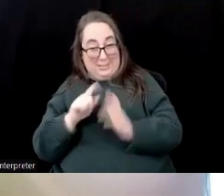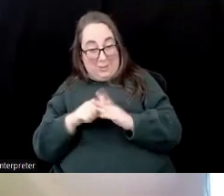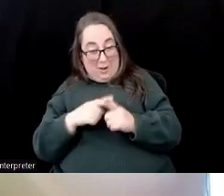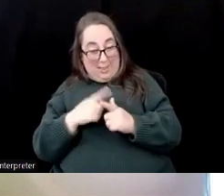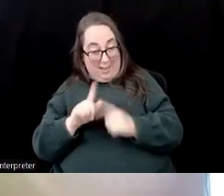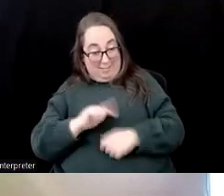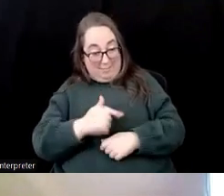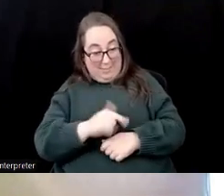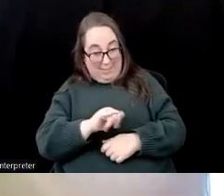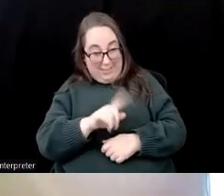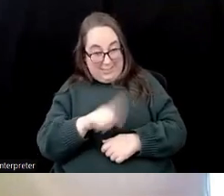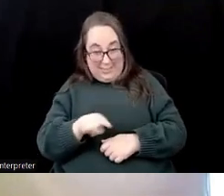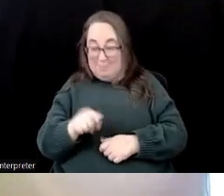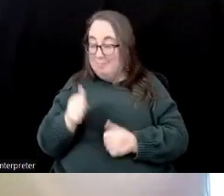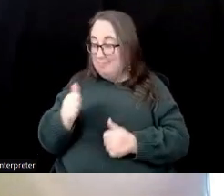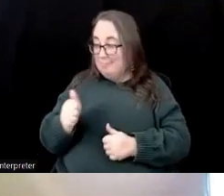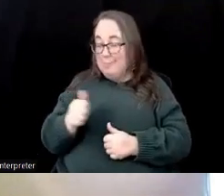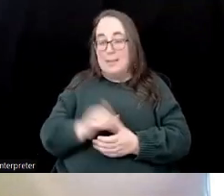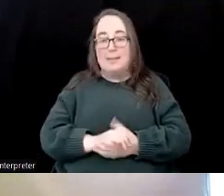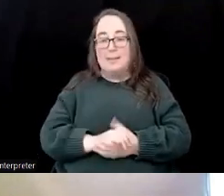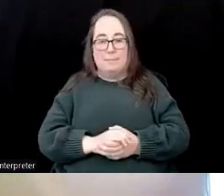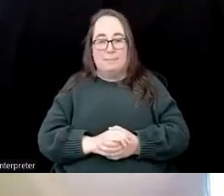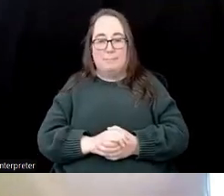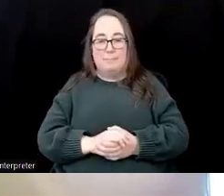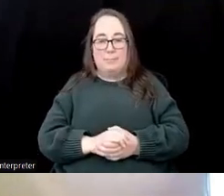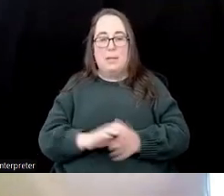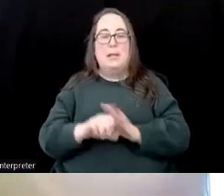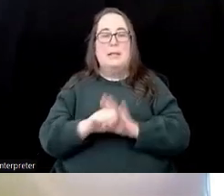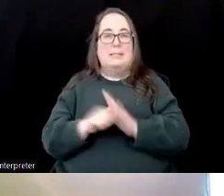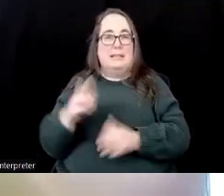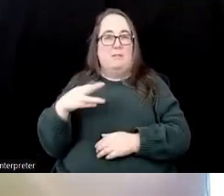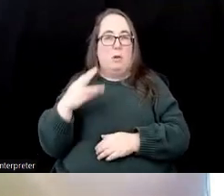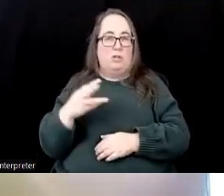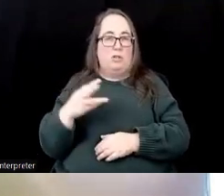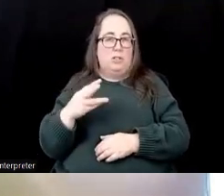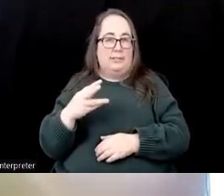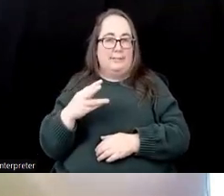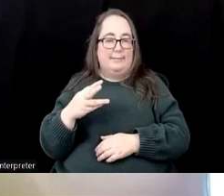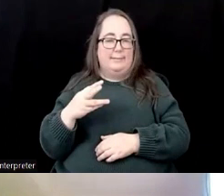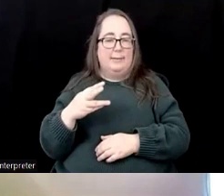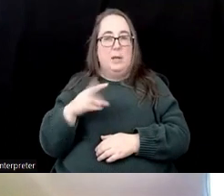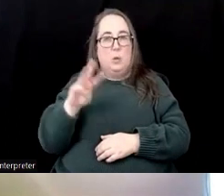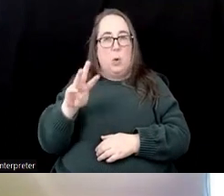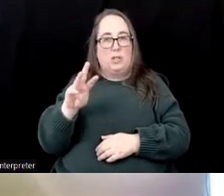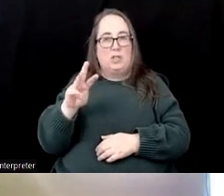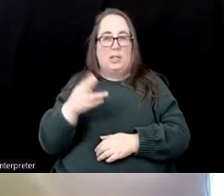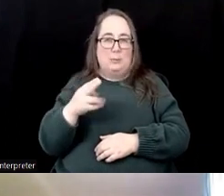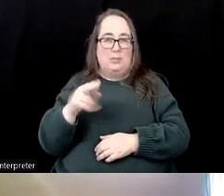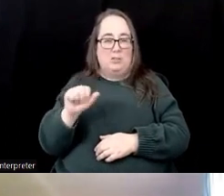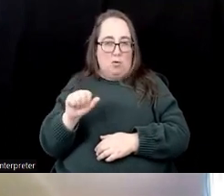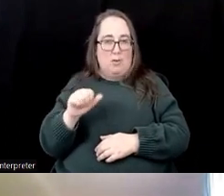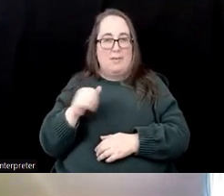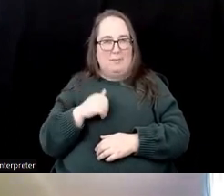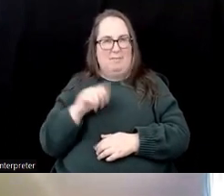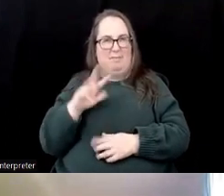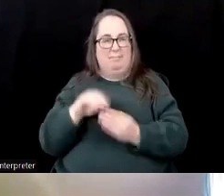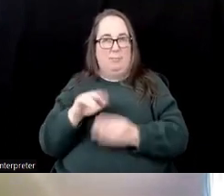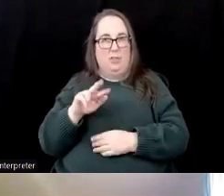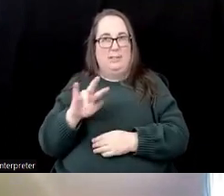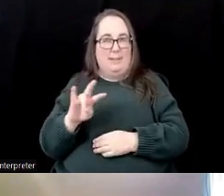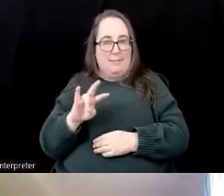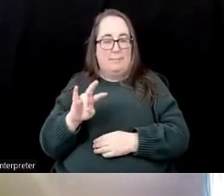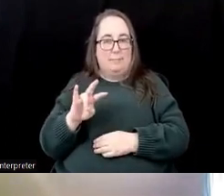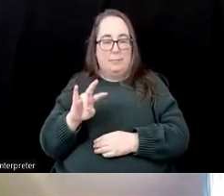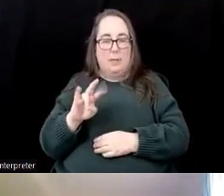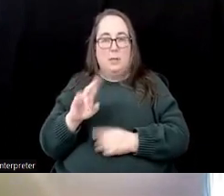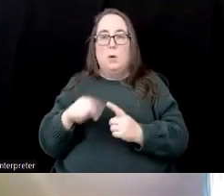in? So the state of Washington housing authorities, there's 37, have an Association of Washington Housing Authorities. And when